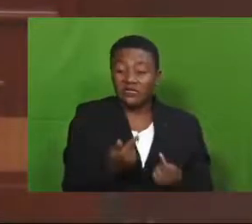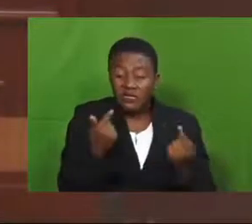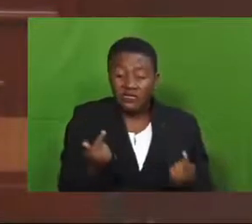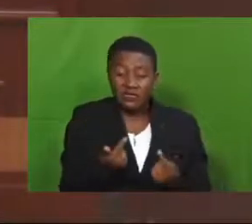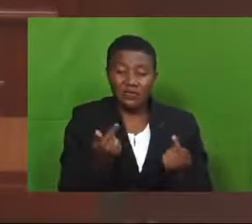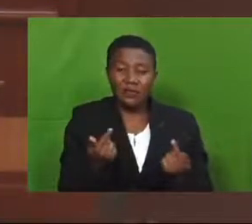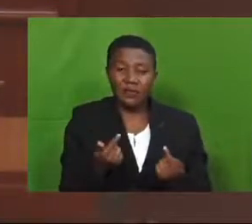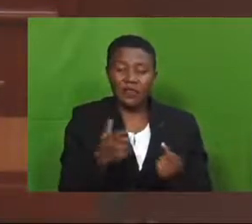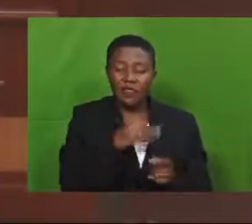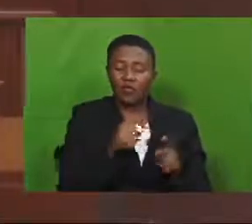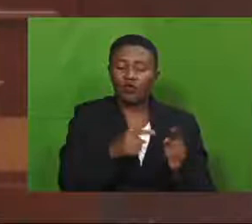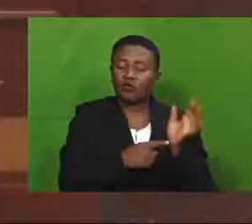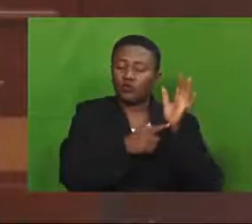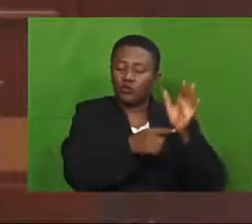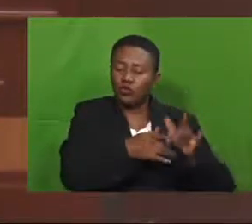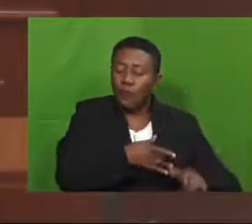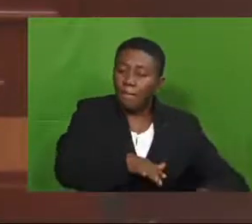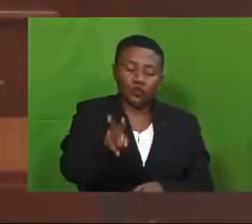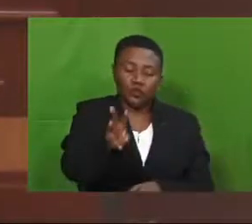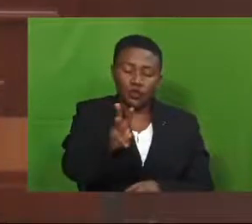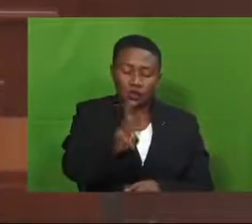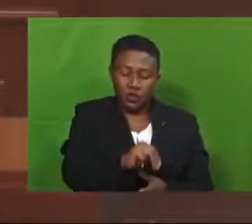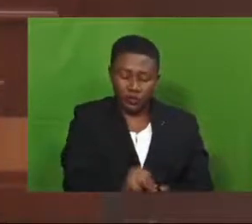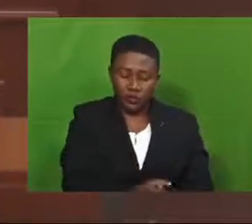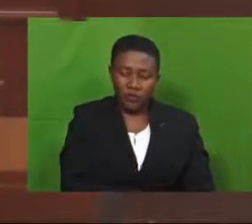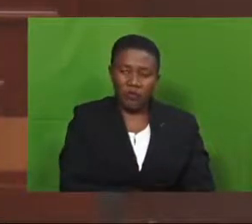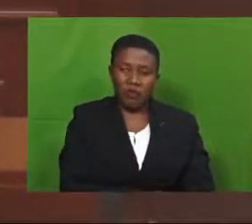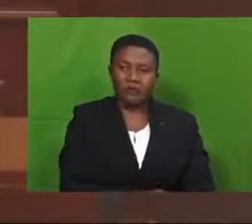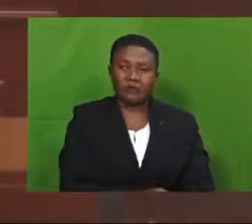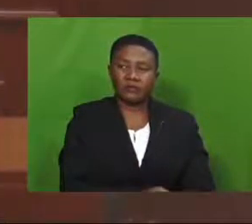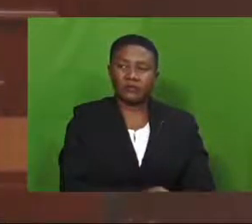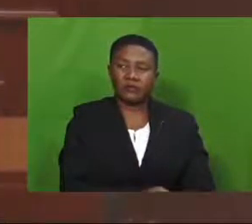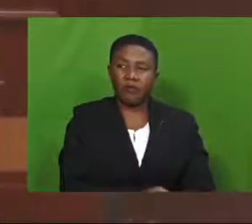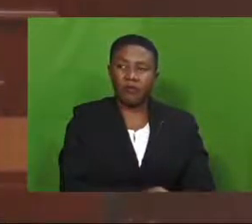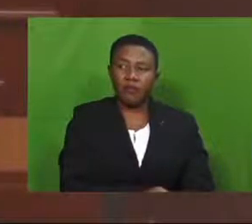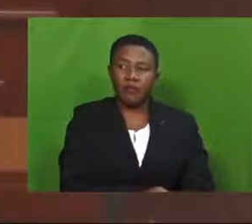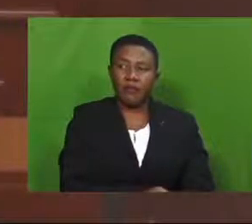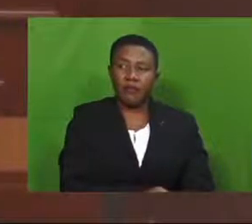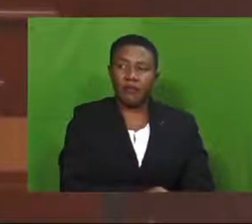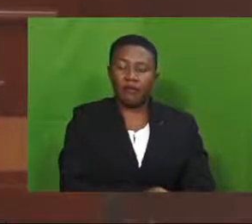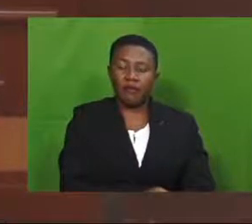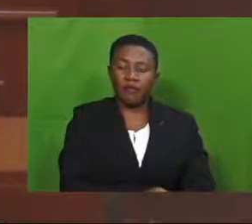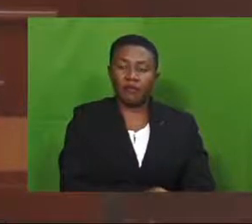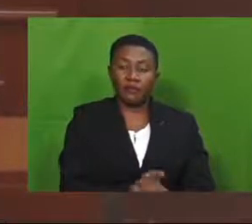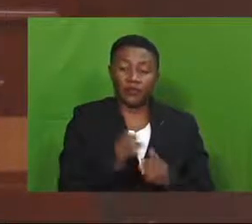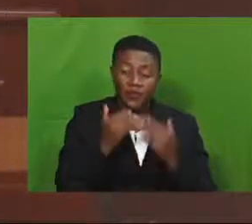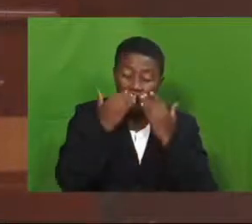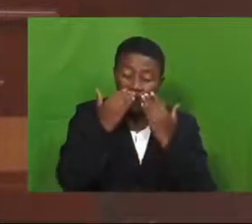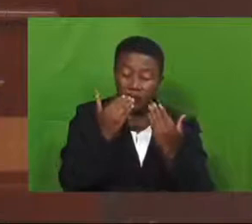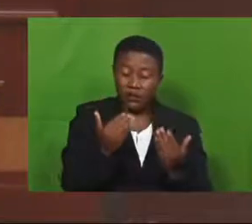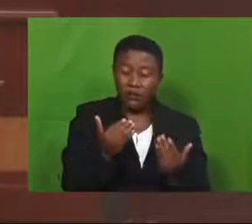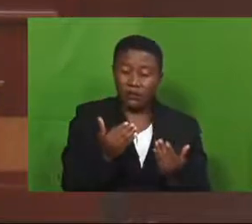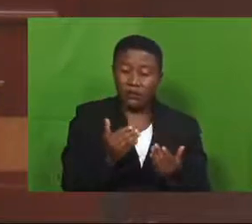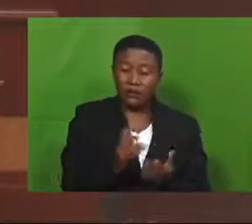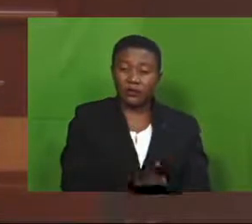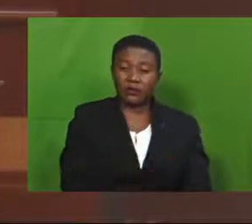show mercy to him, and he receives the full hands of Allah subhanahu wa ta'ala. Thank you very much, Right Honorable Speaker, for giving me the